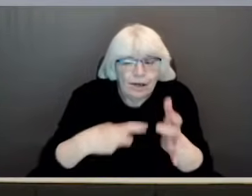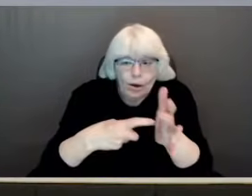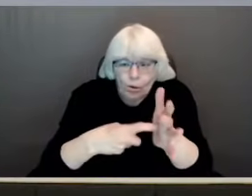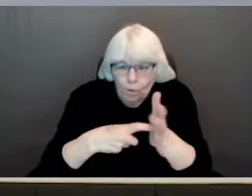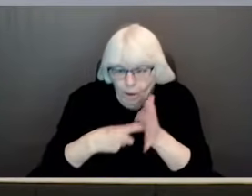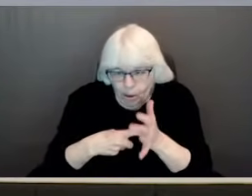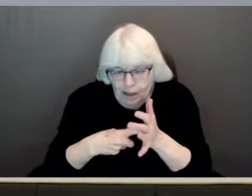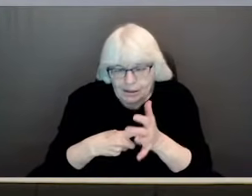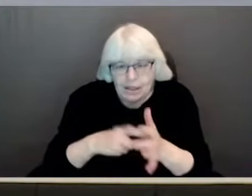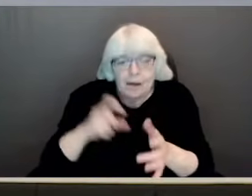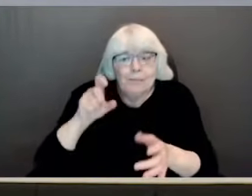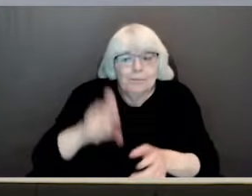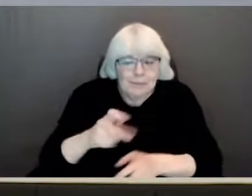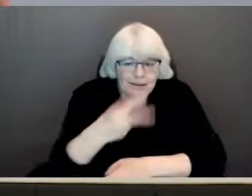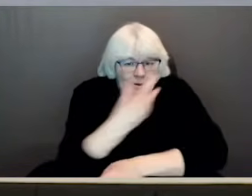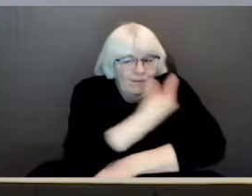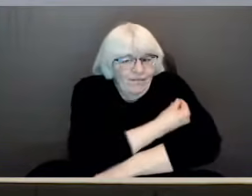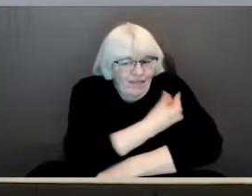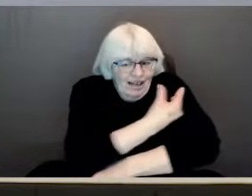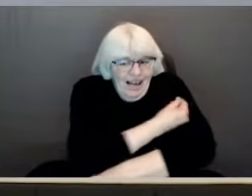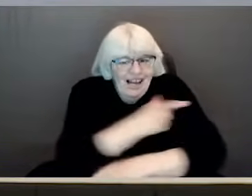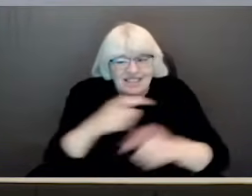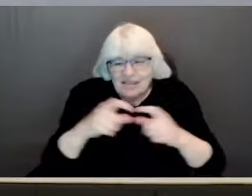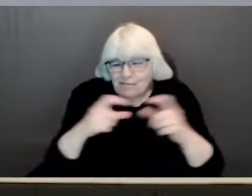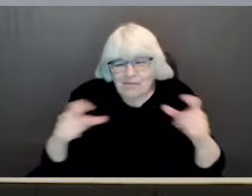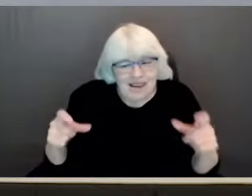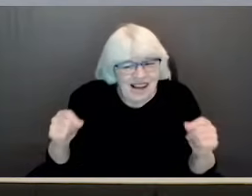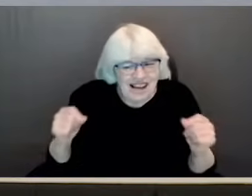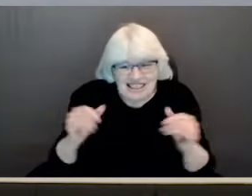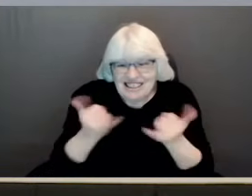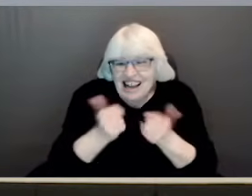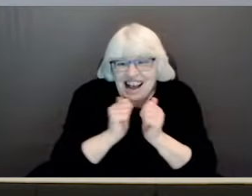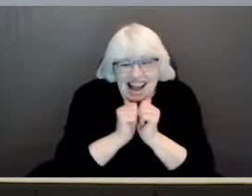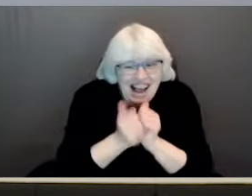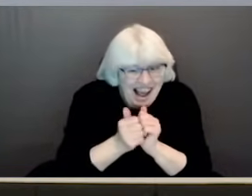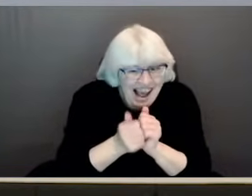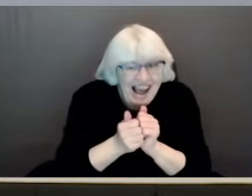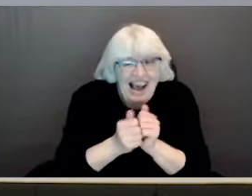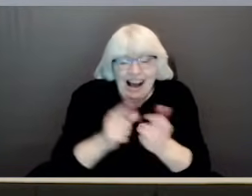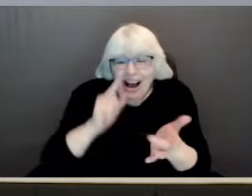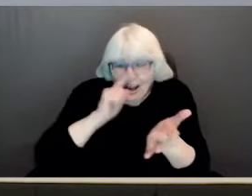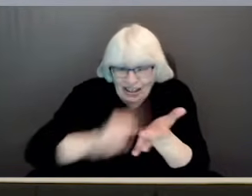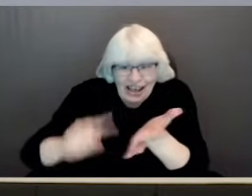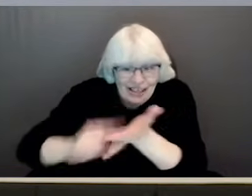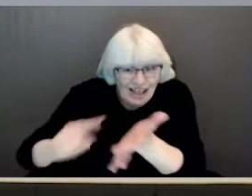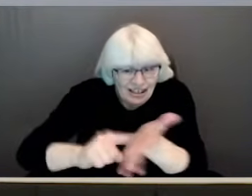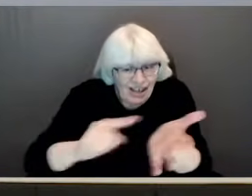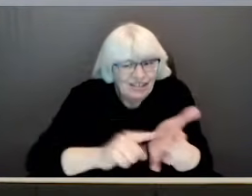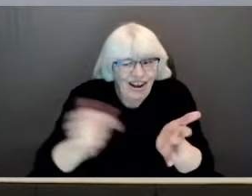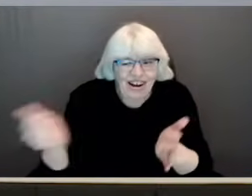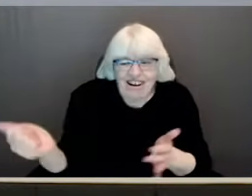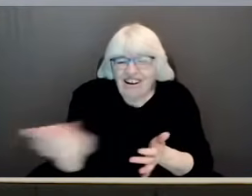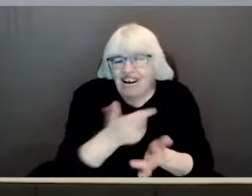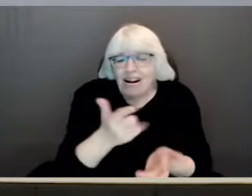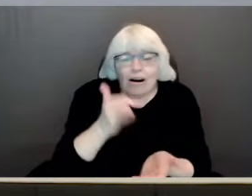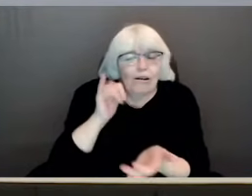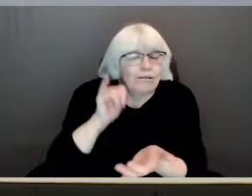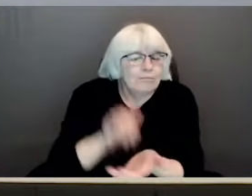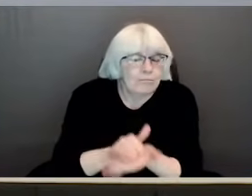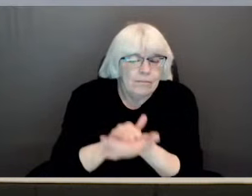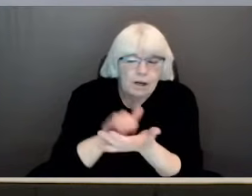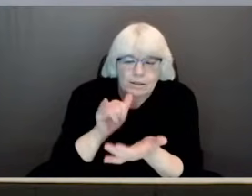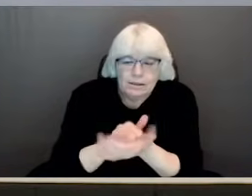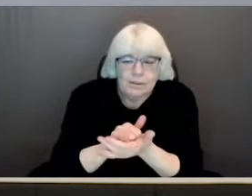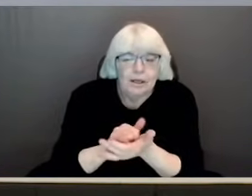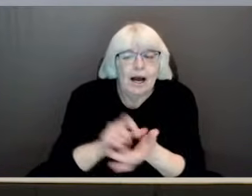to keep some distancing from different households wherever possible. Can you clarify, when you say a Vax